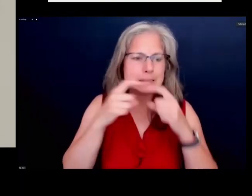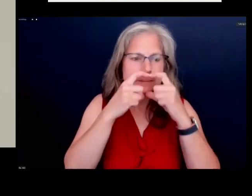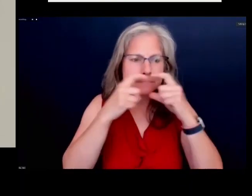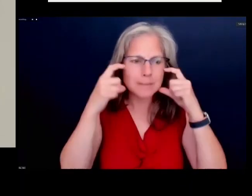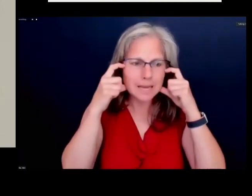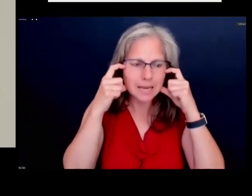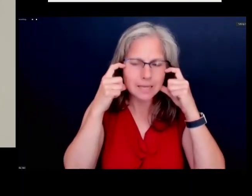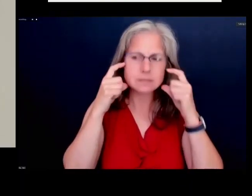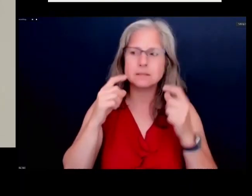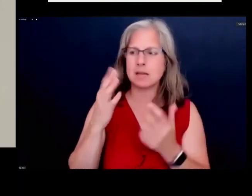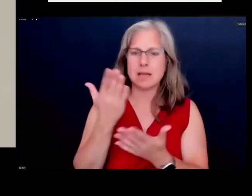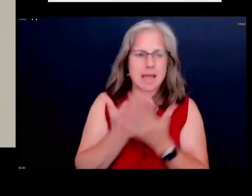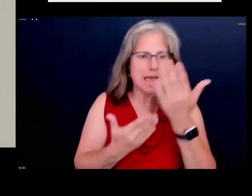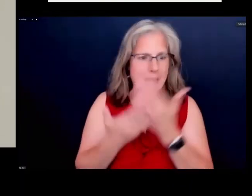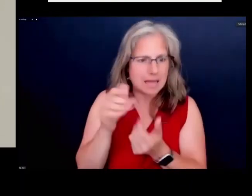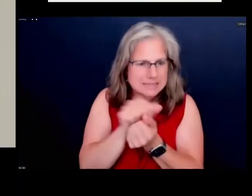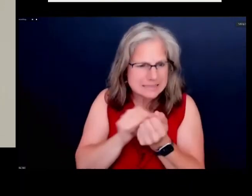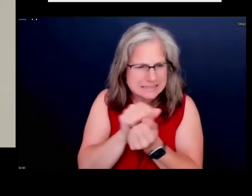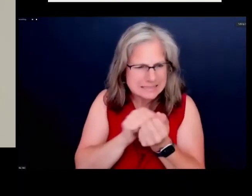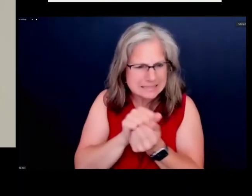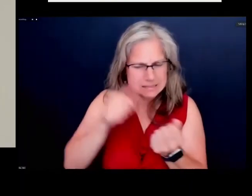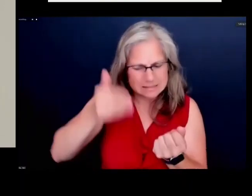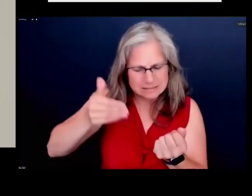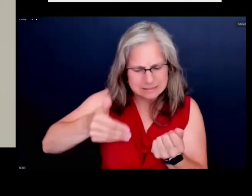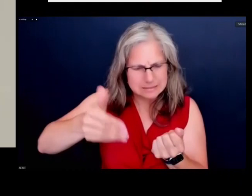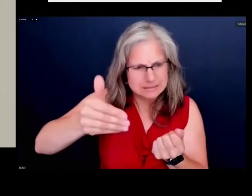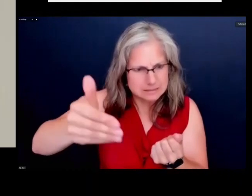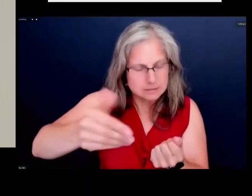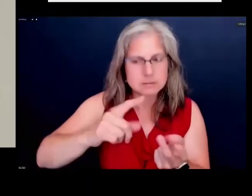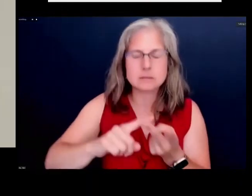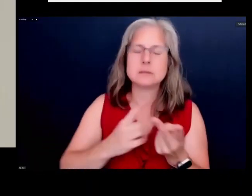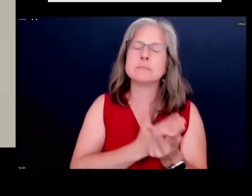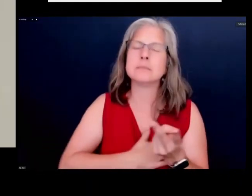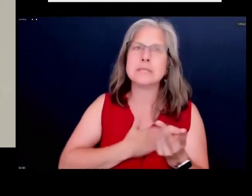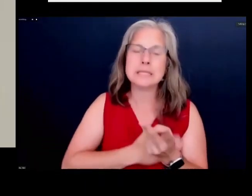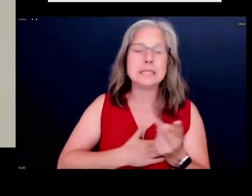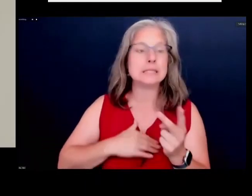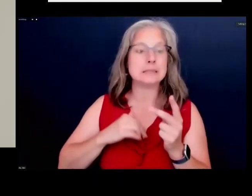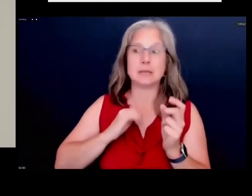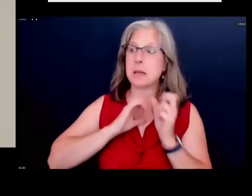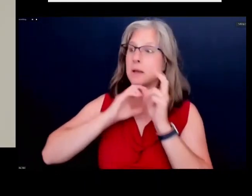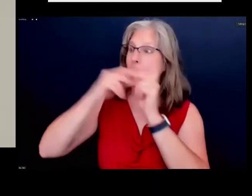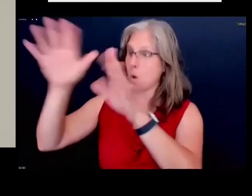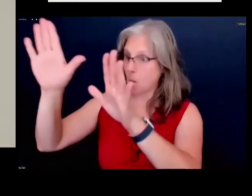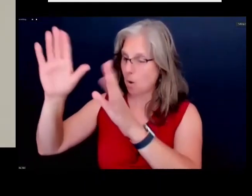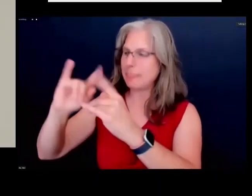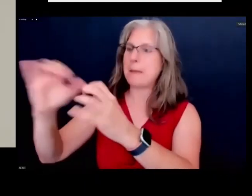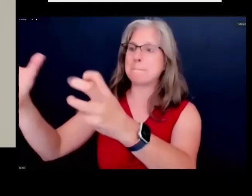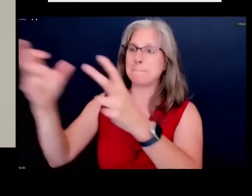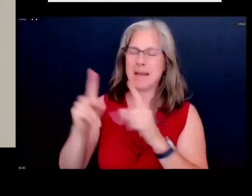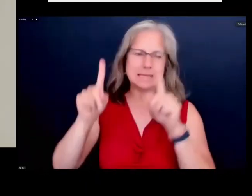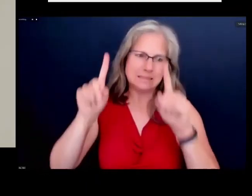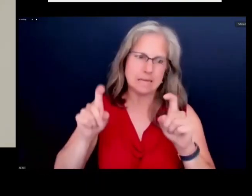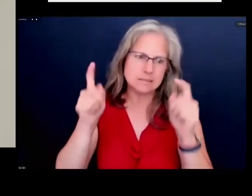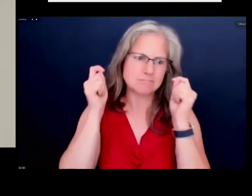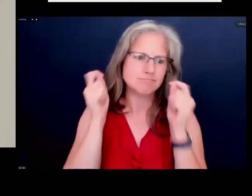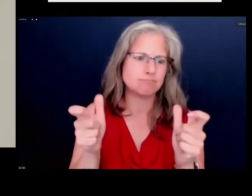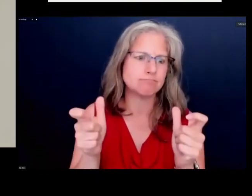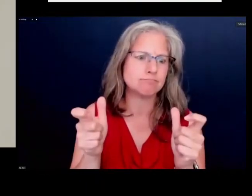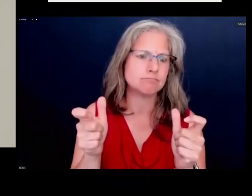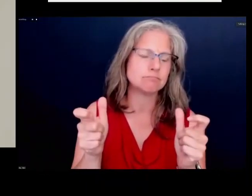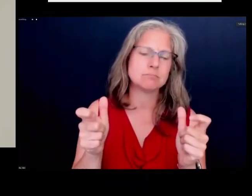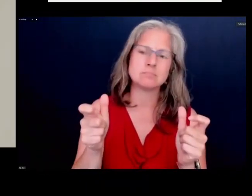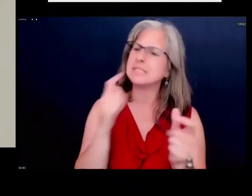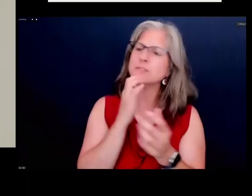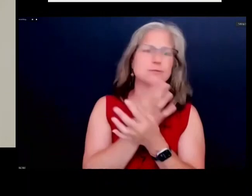possible, wash your hands frequently, and please get tested upon return. We have a lot of